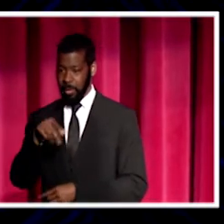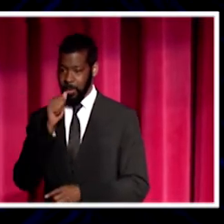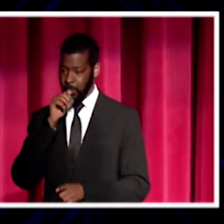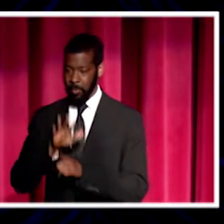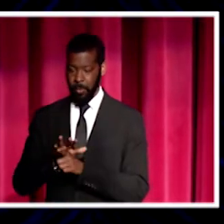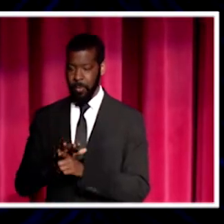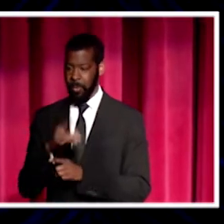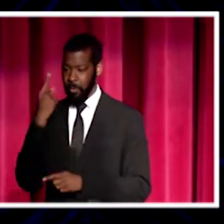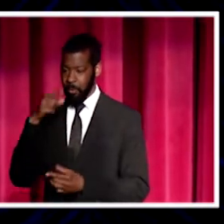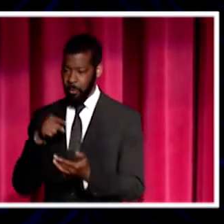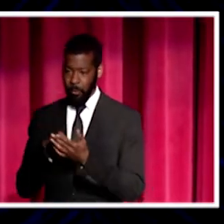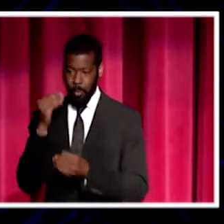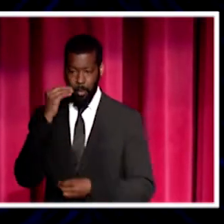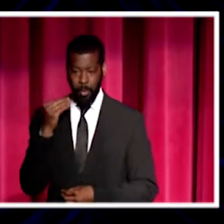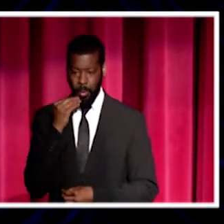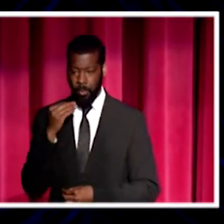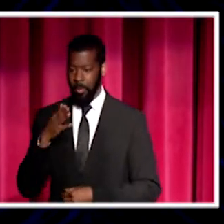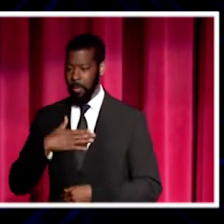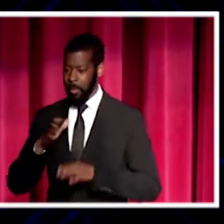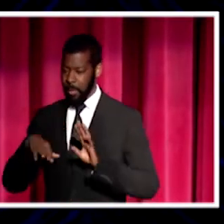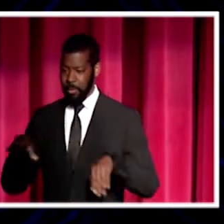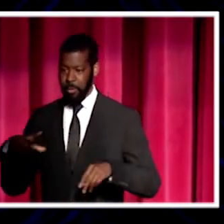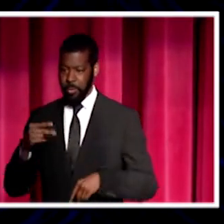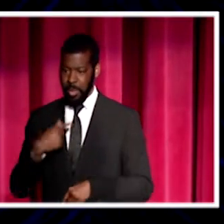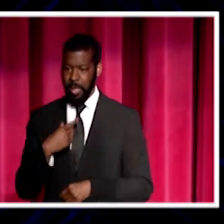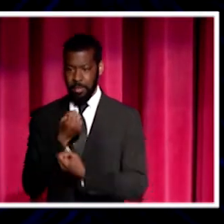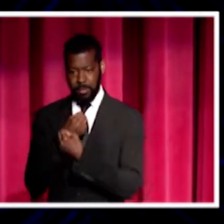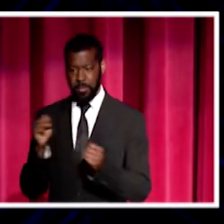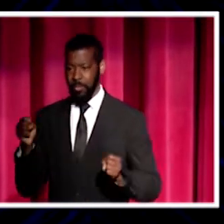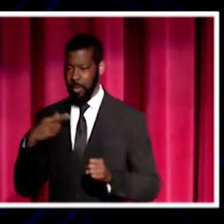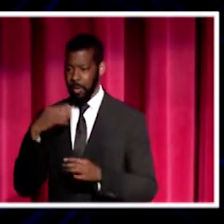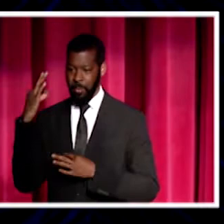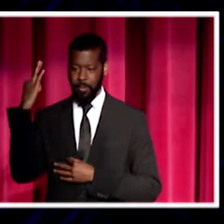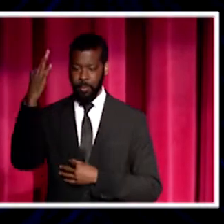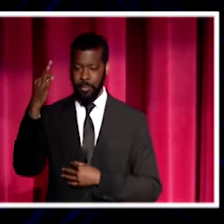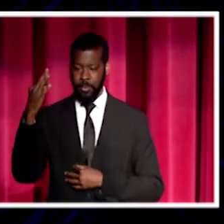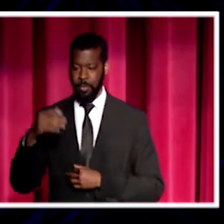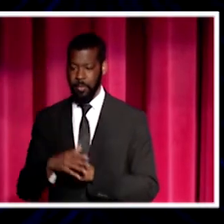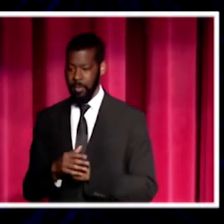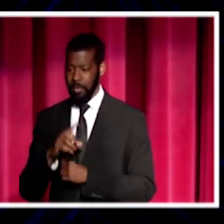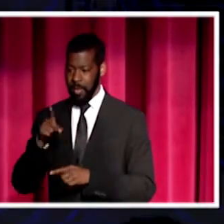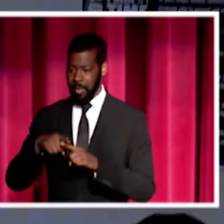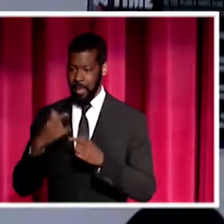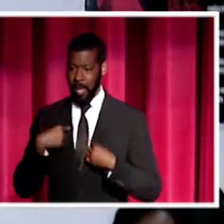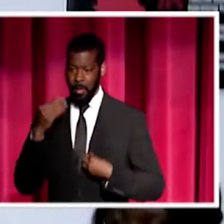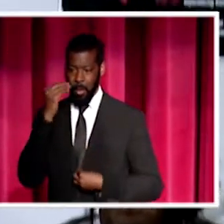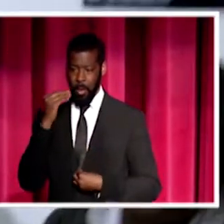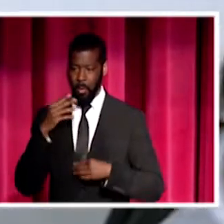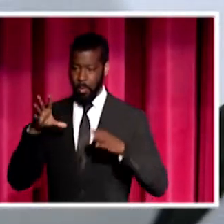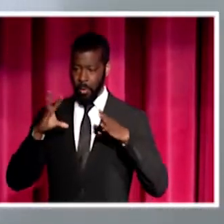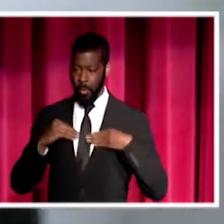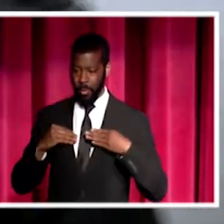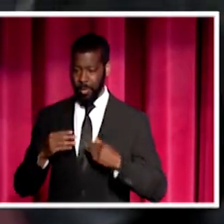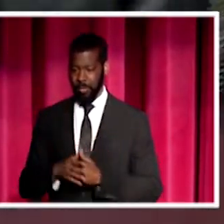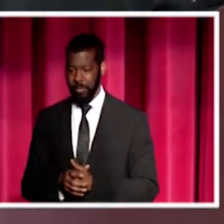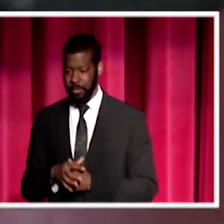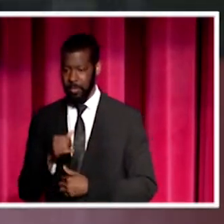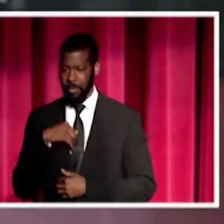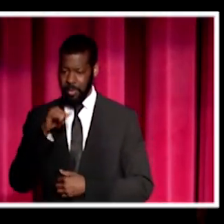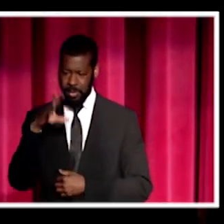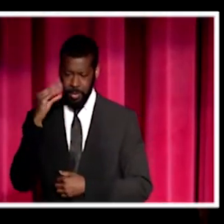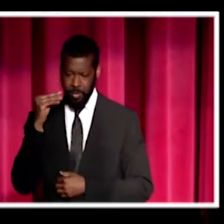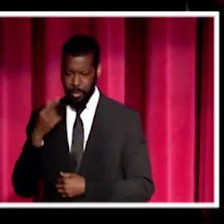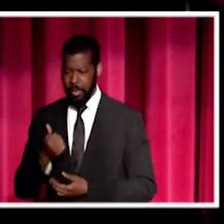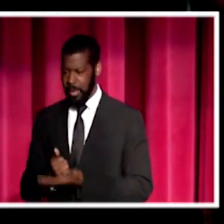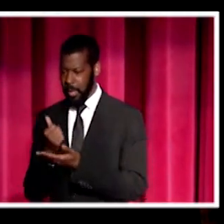affordable home ownership, my children and I secured our future when I became a homeowner. This experience has helped me to get on my